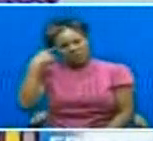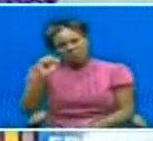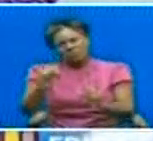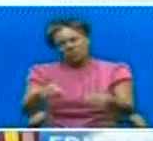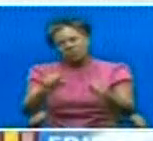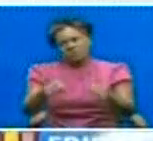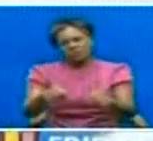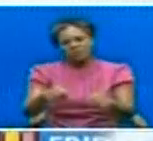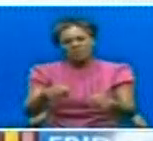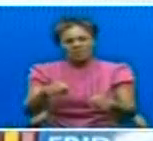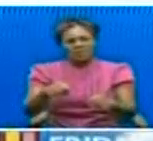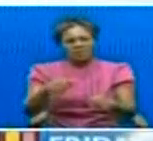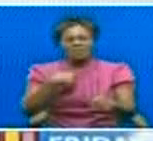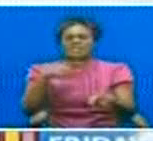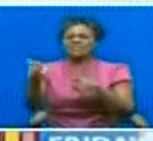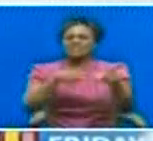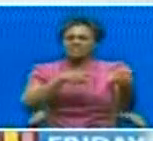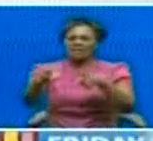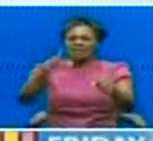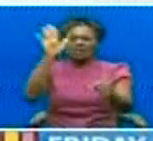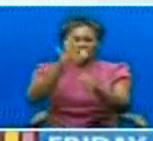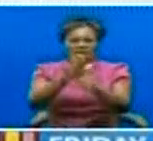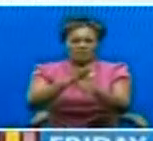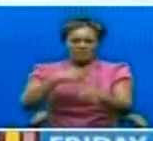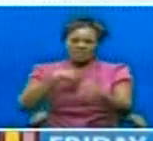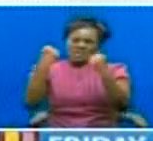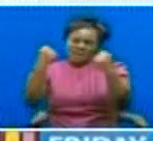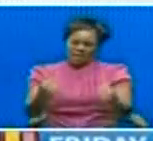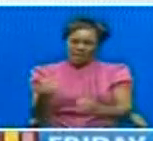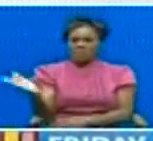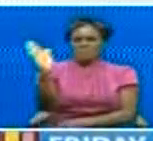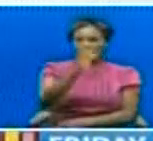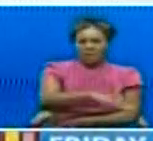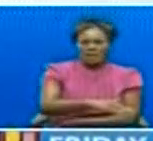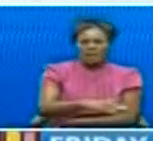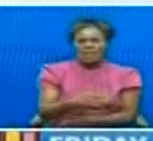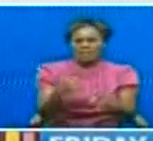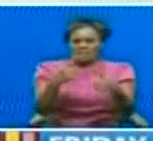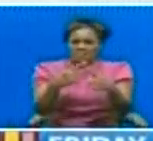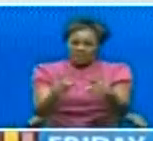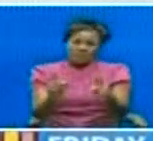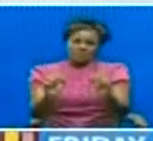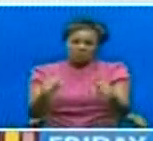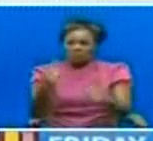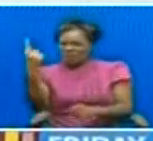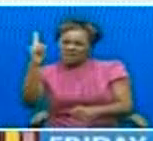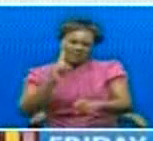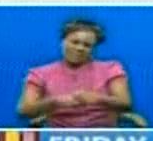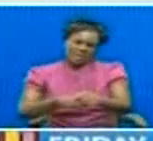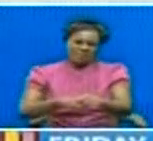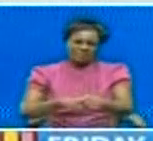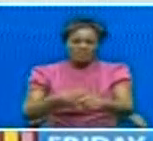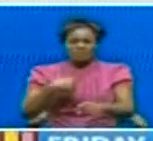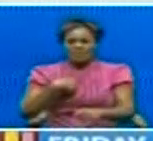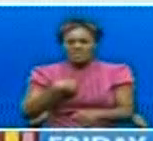be, because of my traveling a lot, it would probably be difficult for me to come back. But I still write once in a while. One